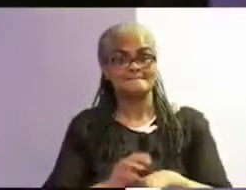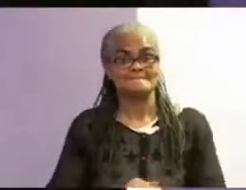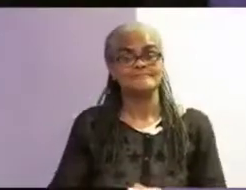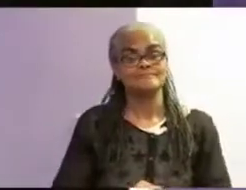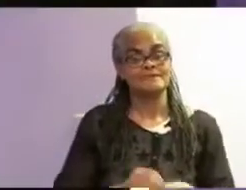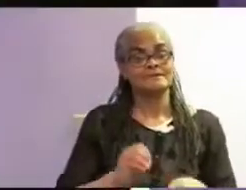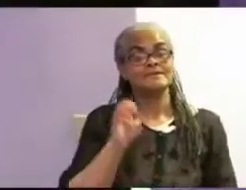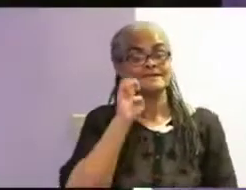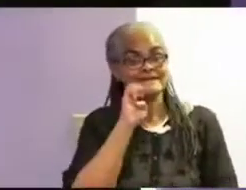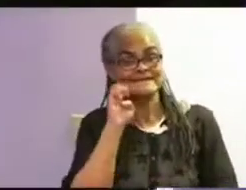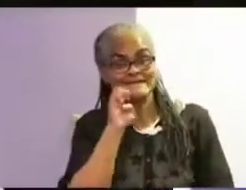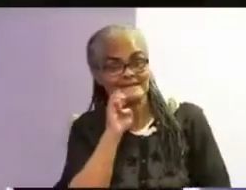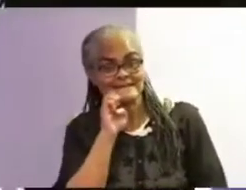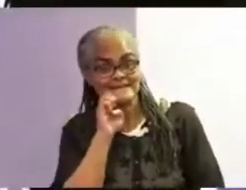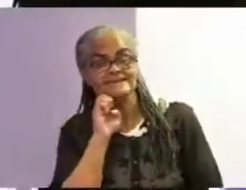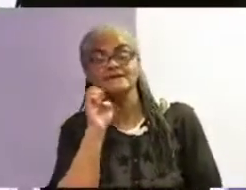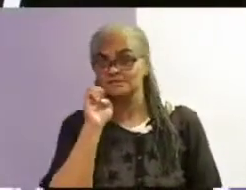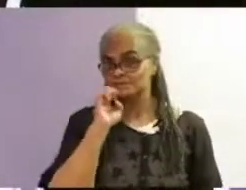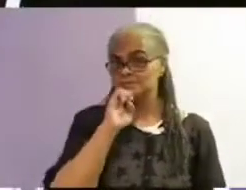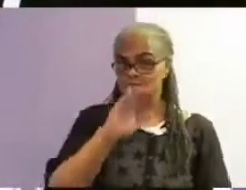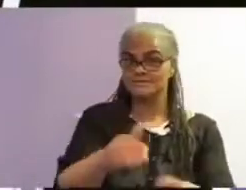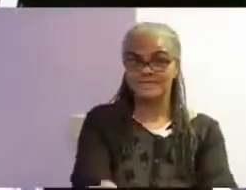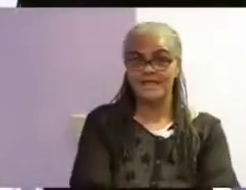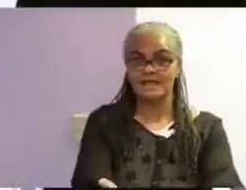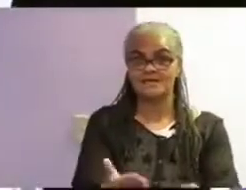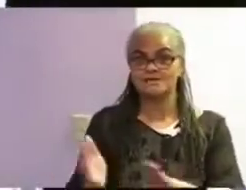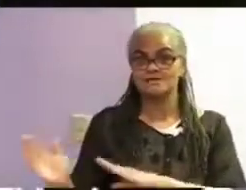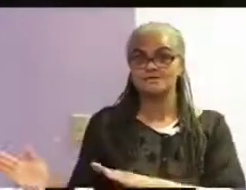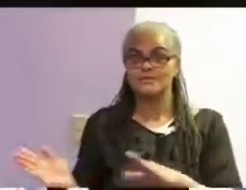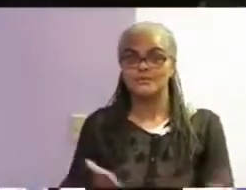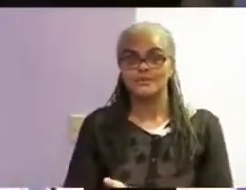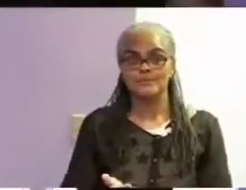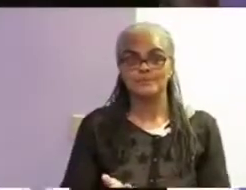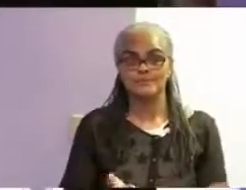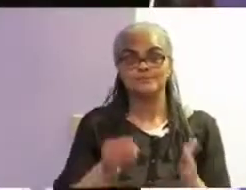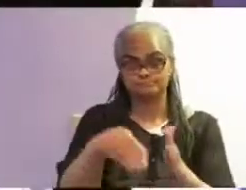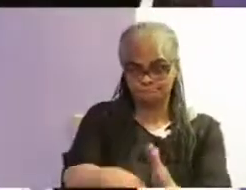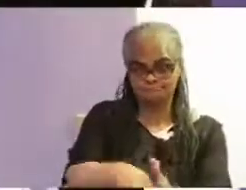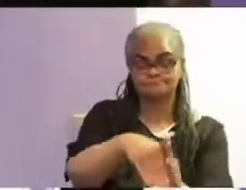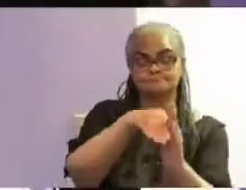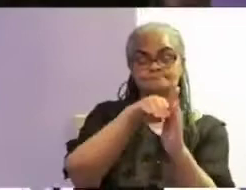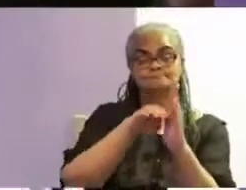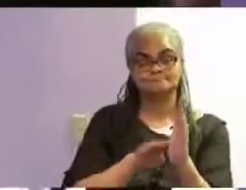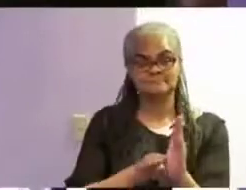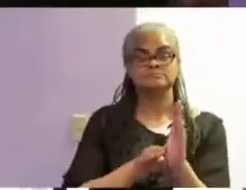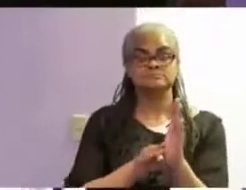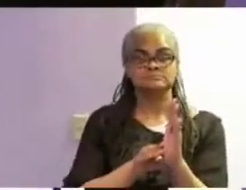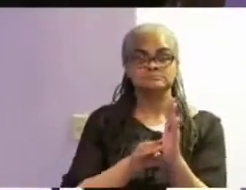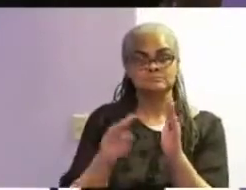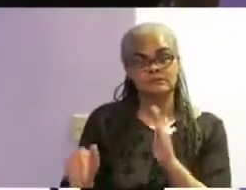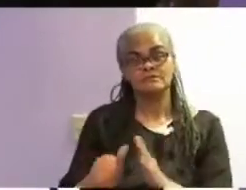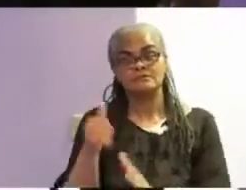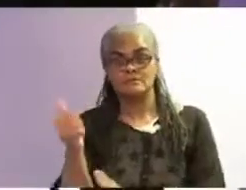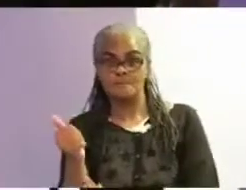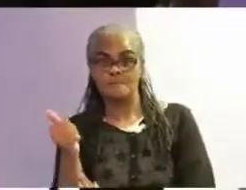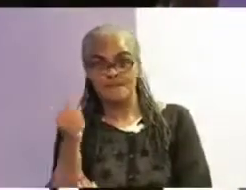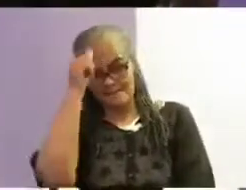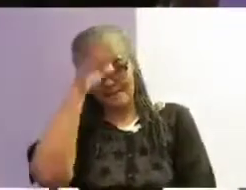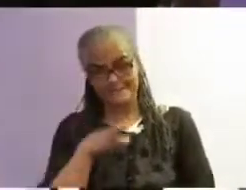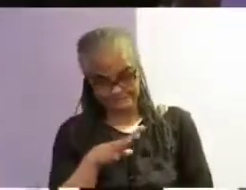down by the graveyard, threw him in the grave, But there was another man in the